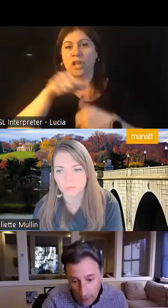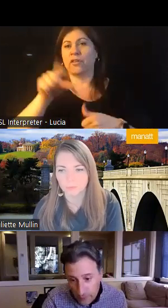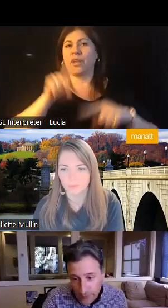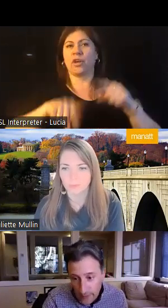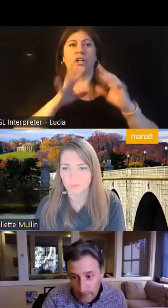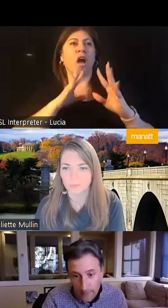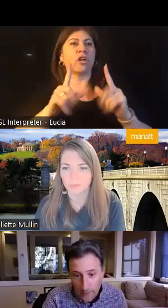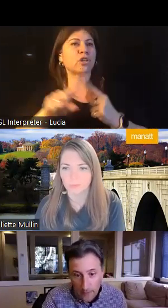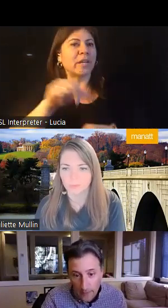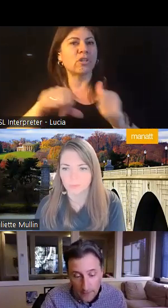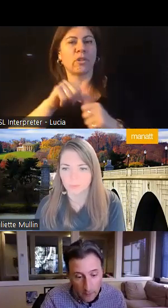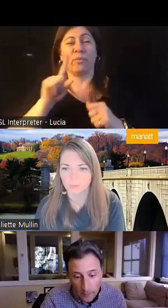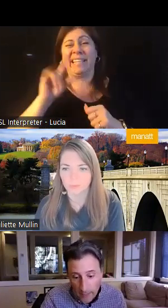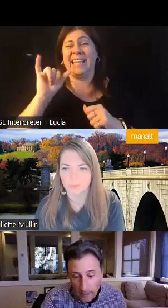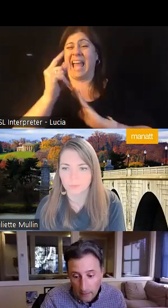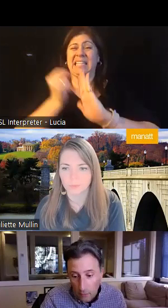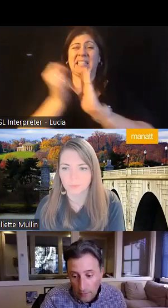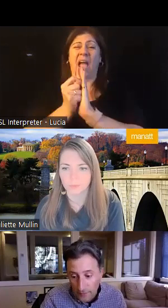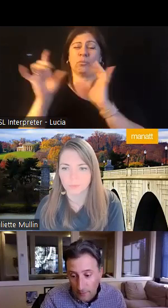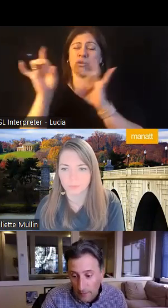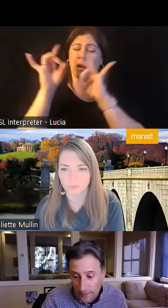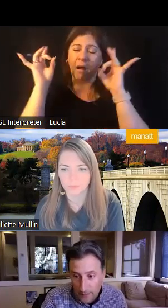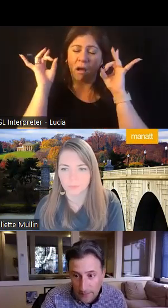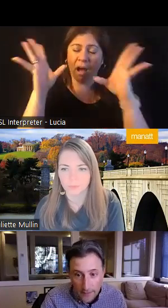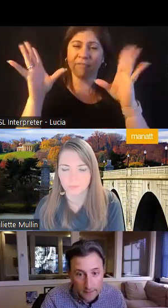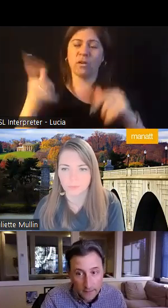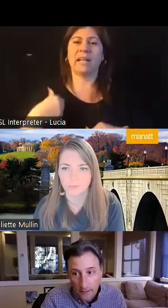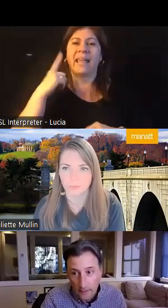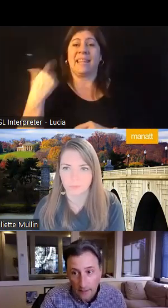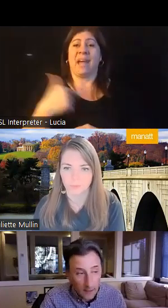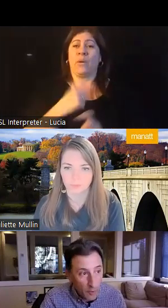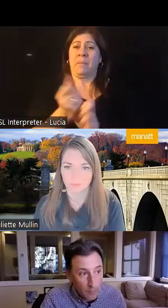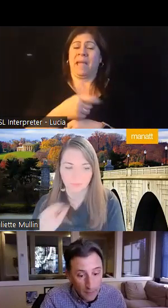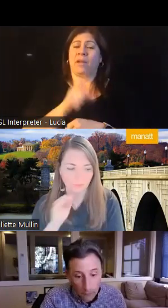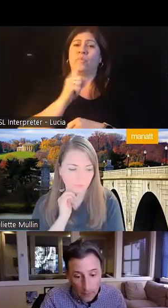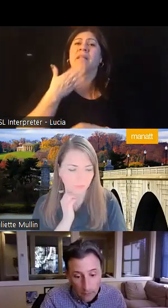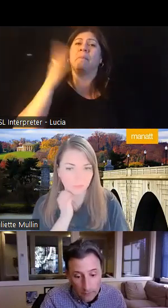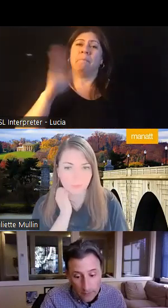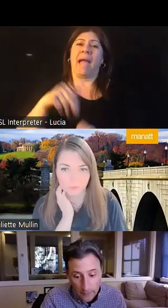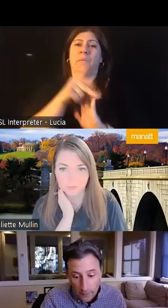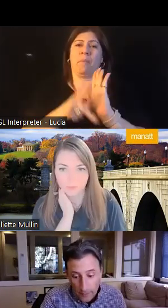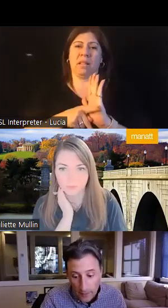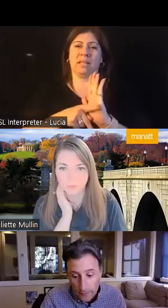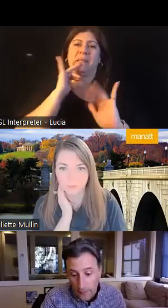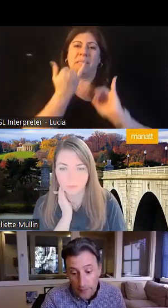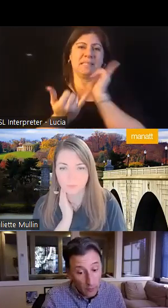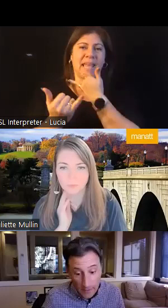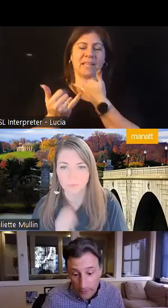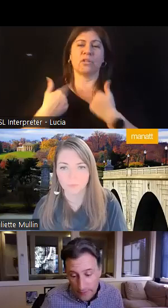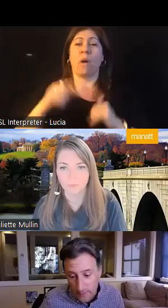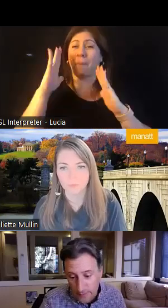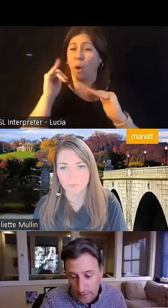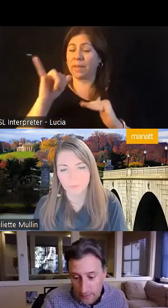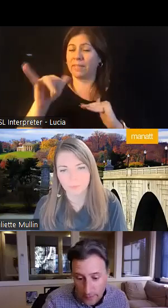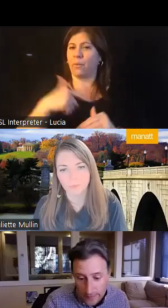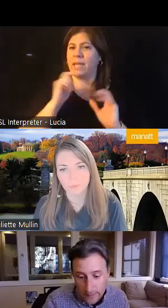was an awful time. I think we made horrific policy mistakes, and I'm hoping that we set the ground so that we don't make